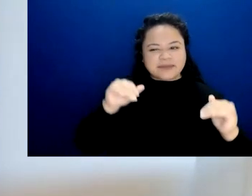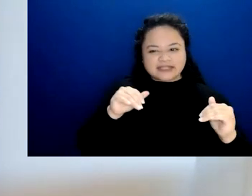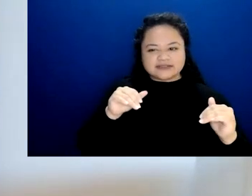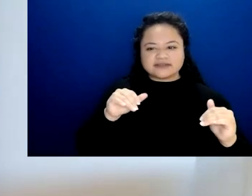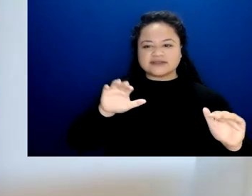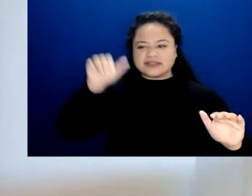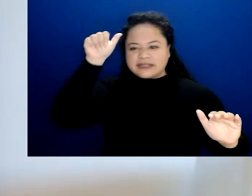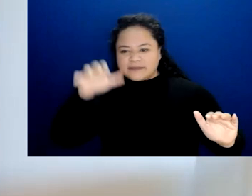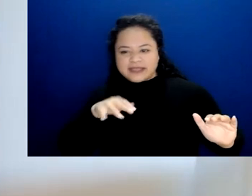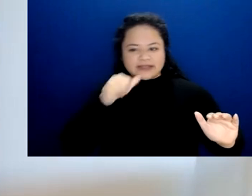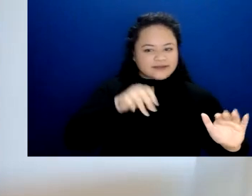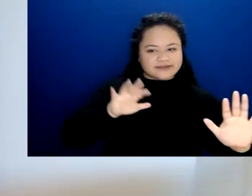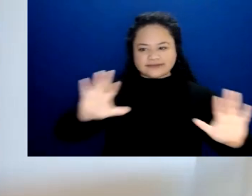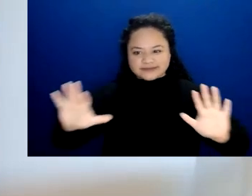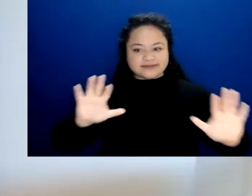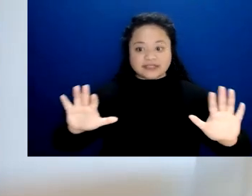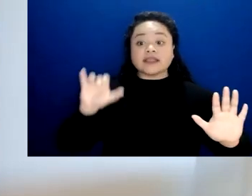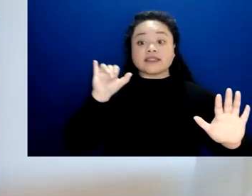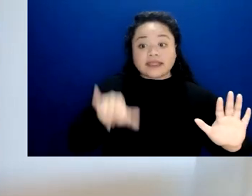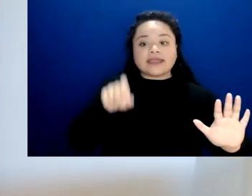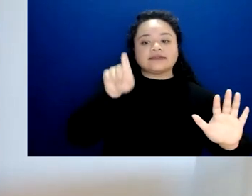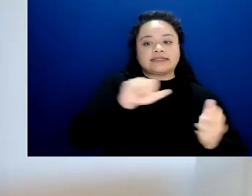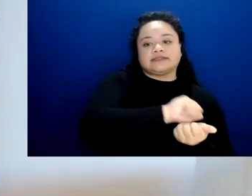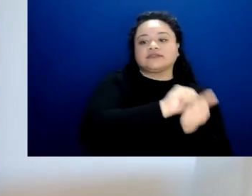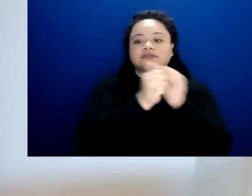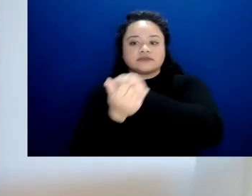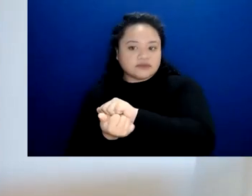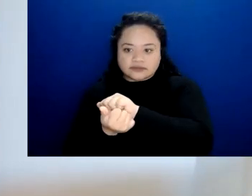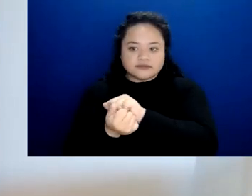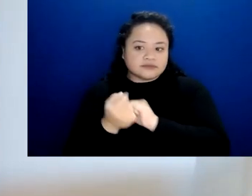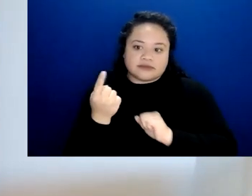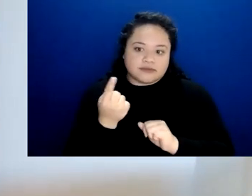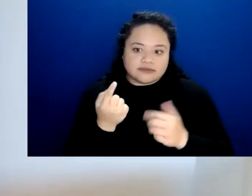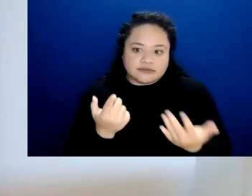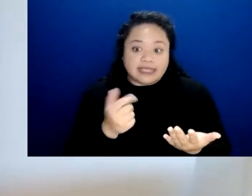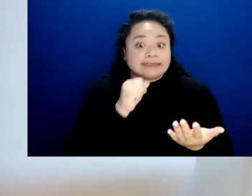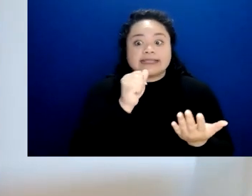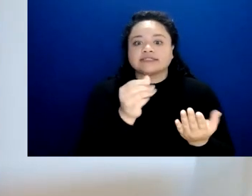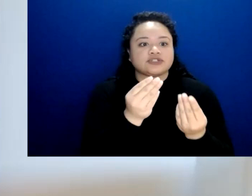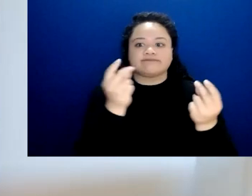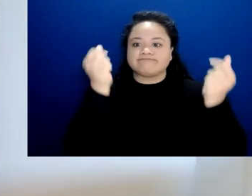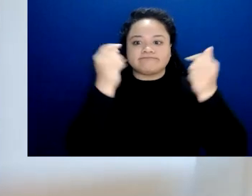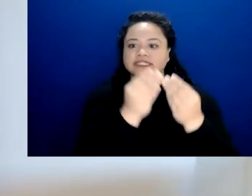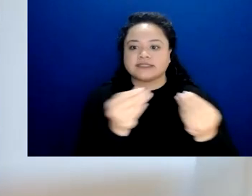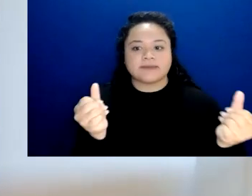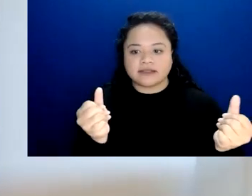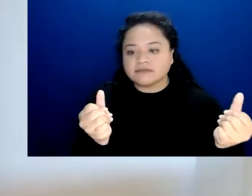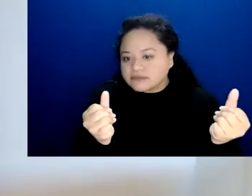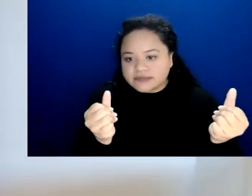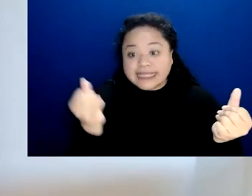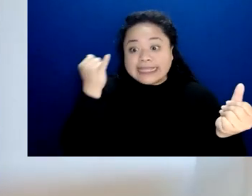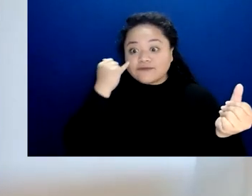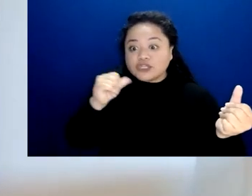that has to go somewhere, that has to turn into something that just doesn't dissipate. And if we've never given space for it to go somewhere,